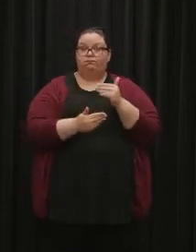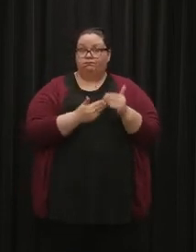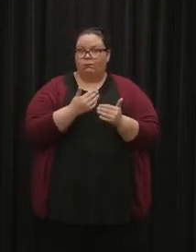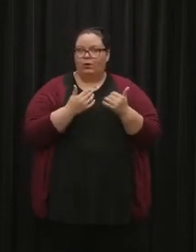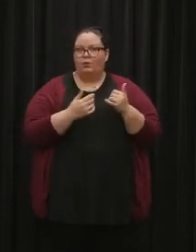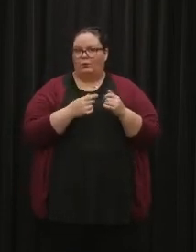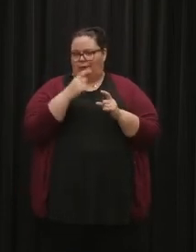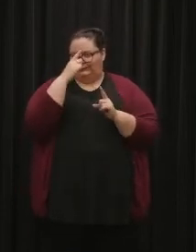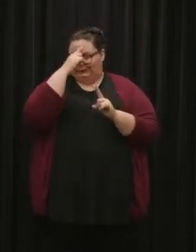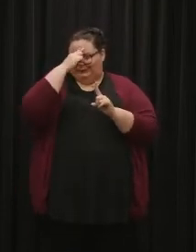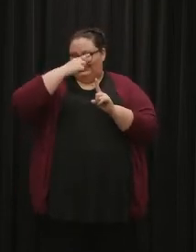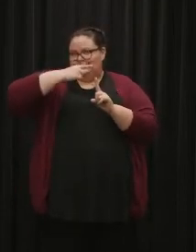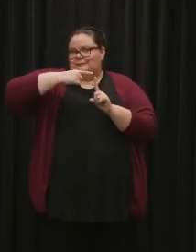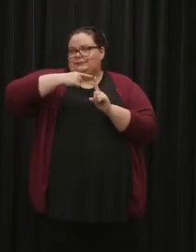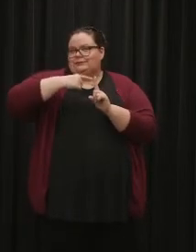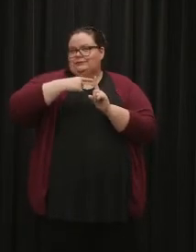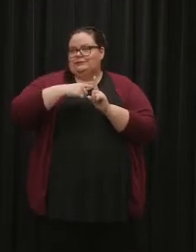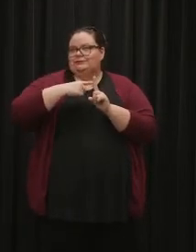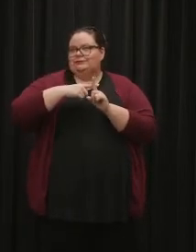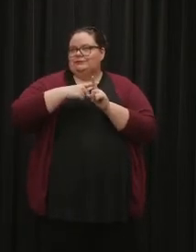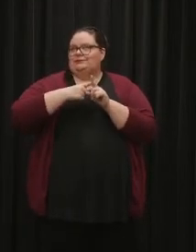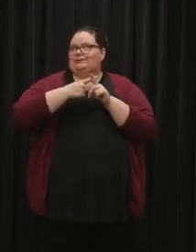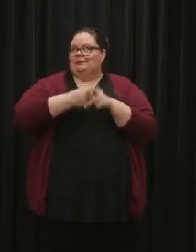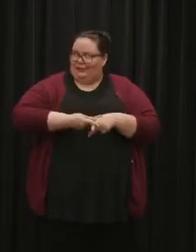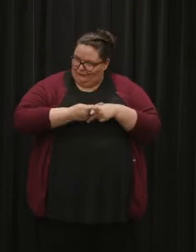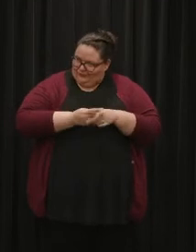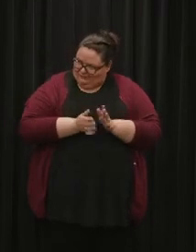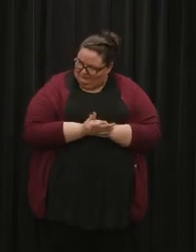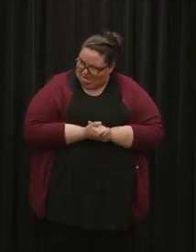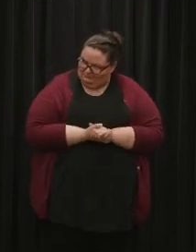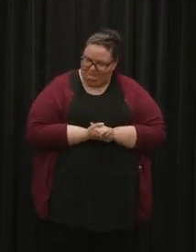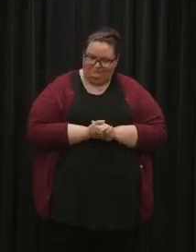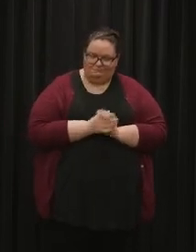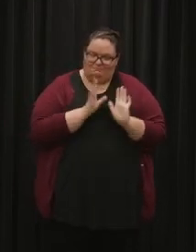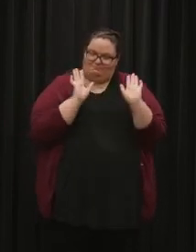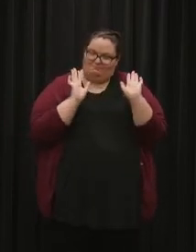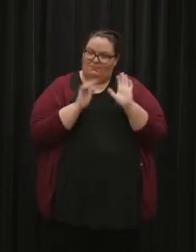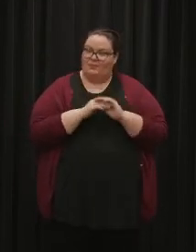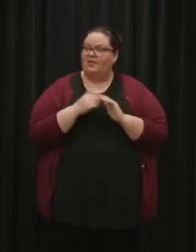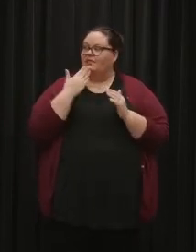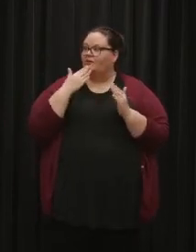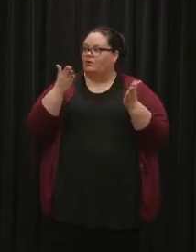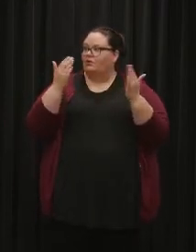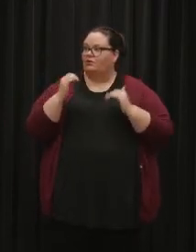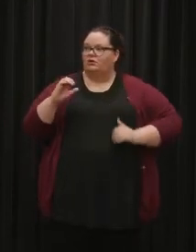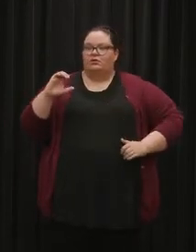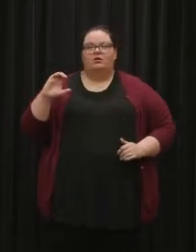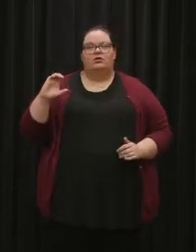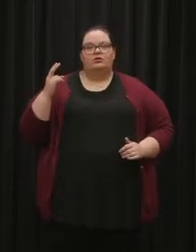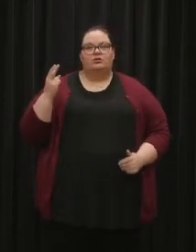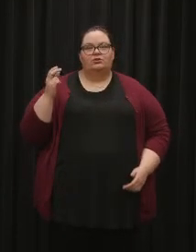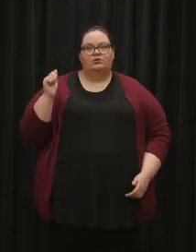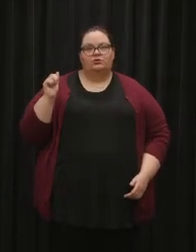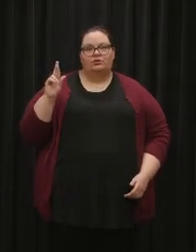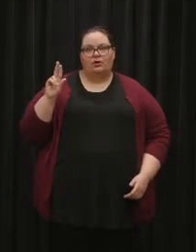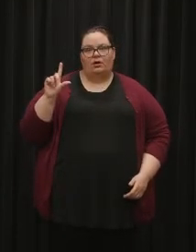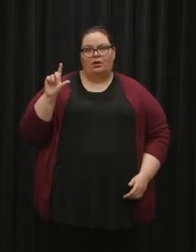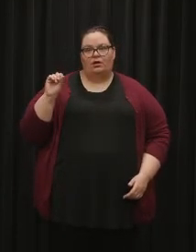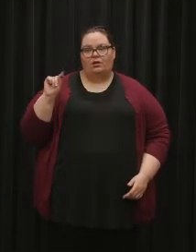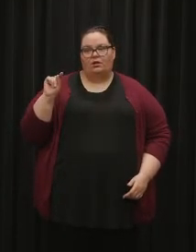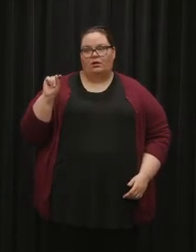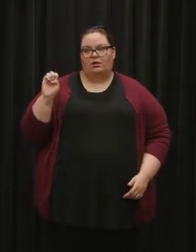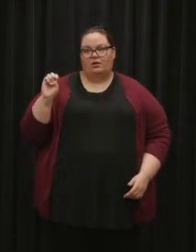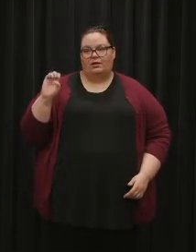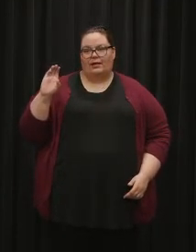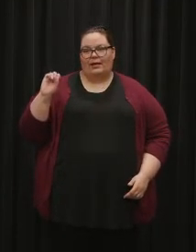we're cautiously optimistic. That's all I can say right now. Thank you, Ms. Sutherland. Vicki Hogarth, Charlotte County TV. Thank